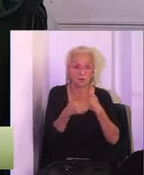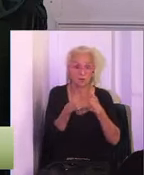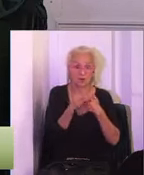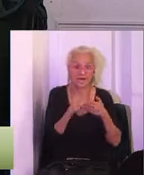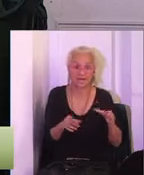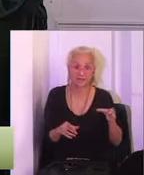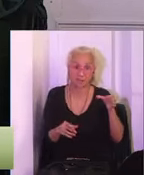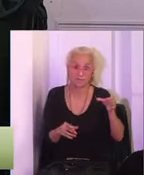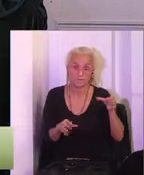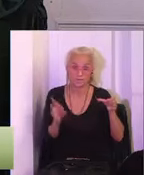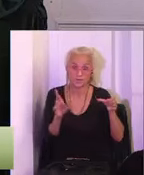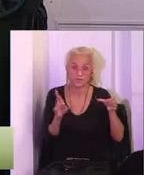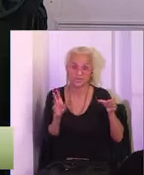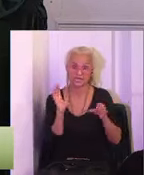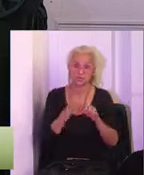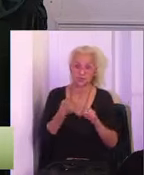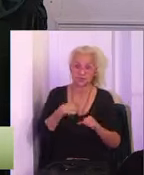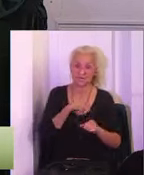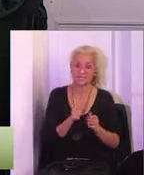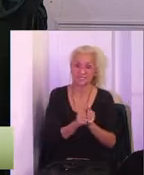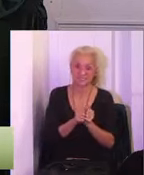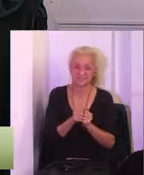we, and join us in communion.